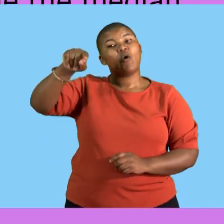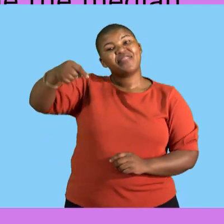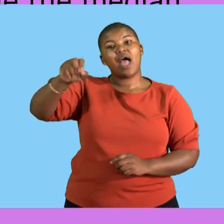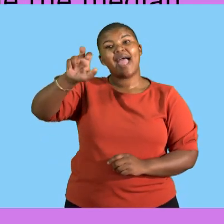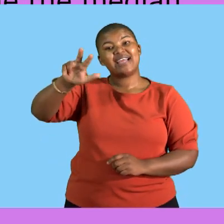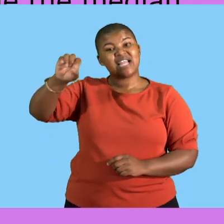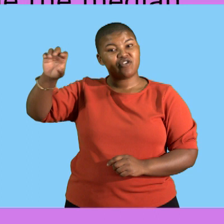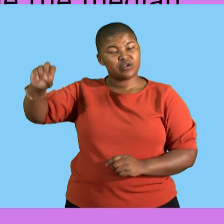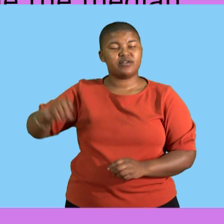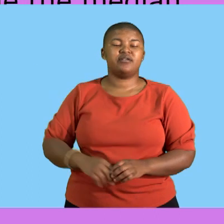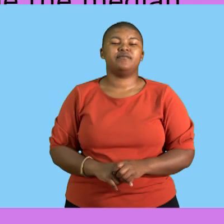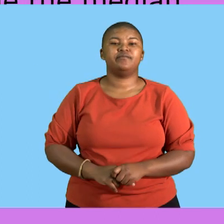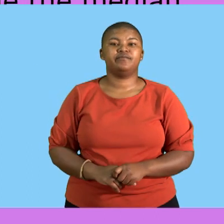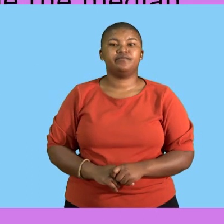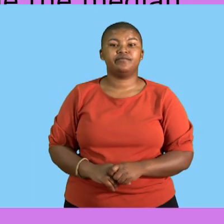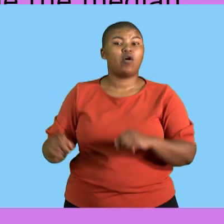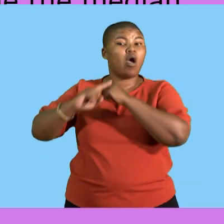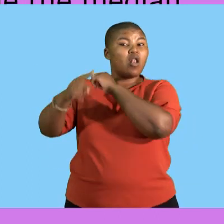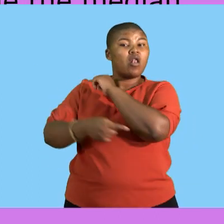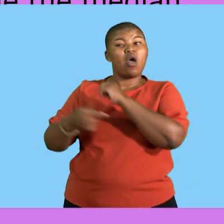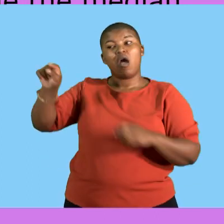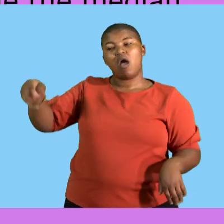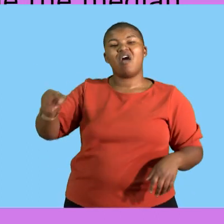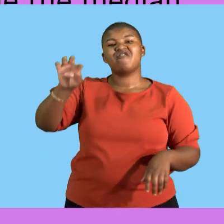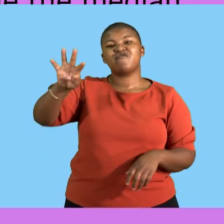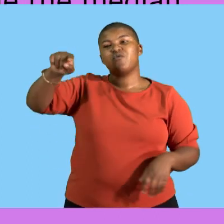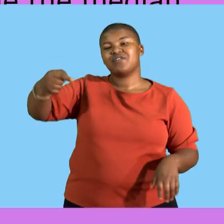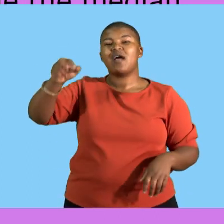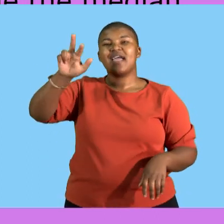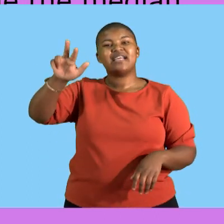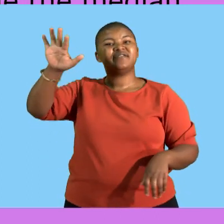4,800, and lastly